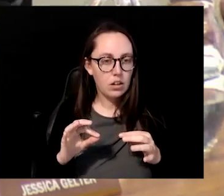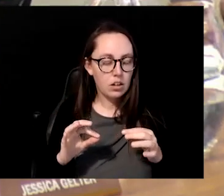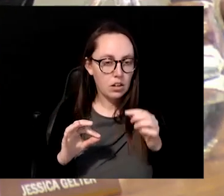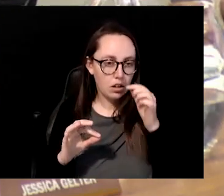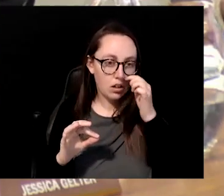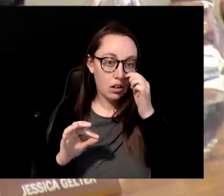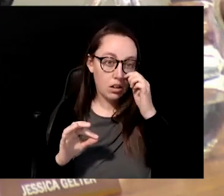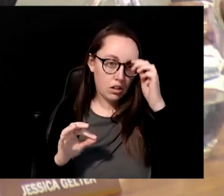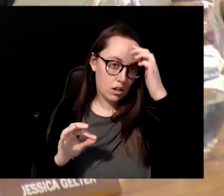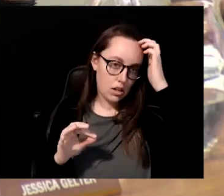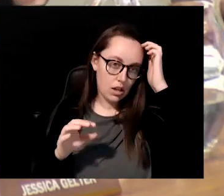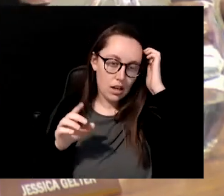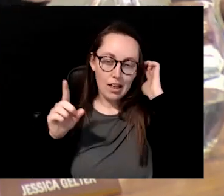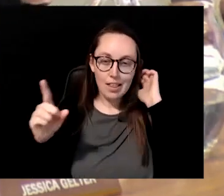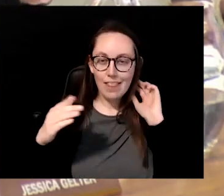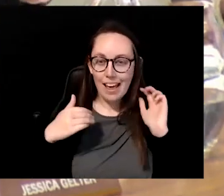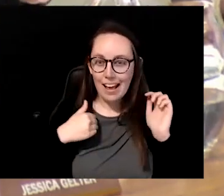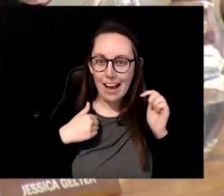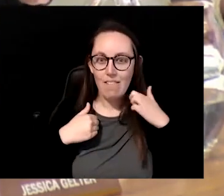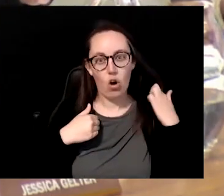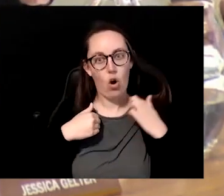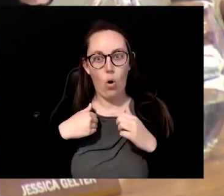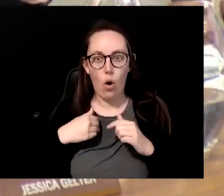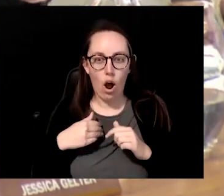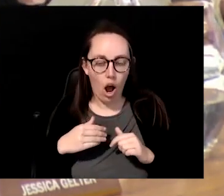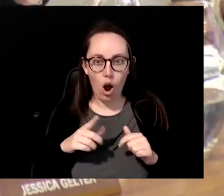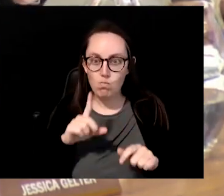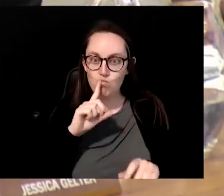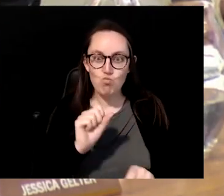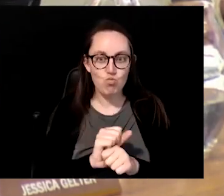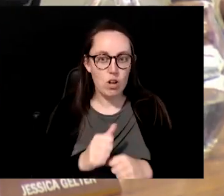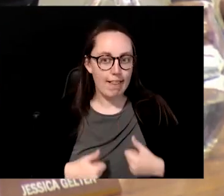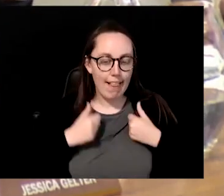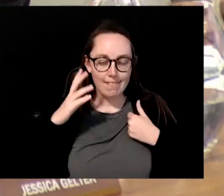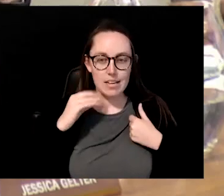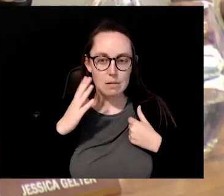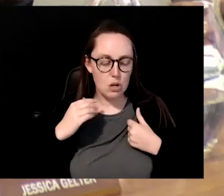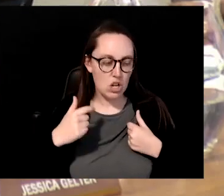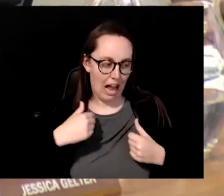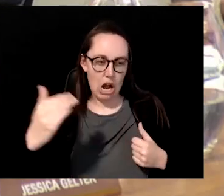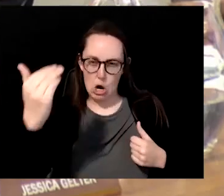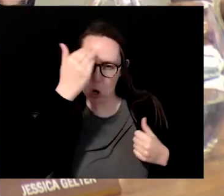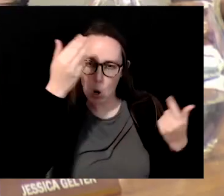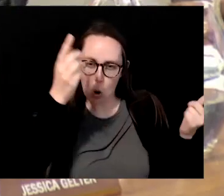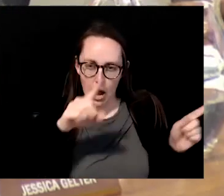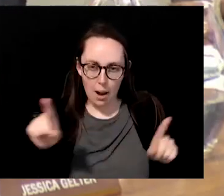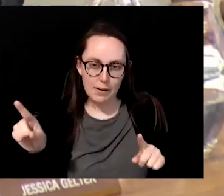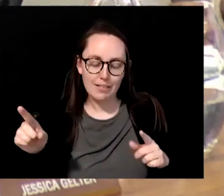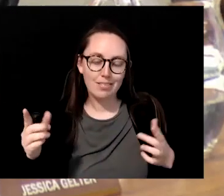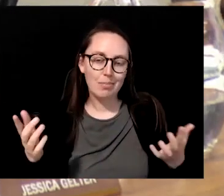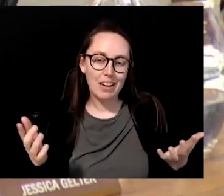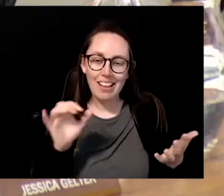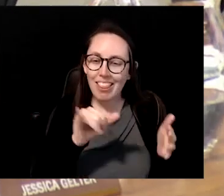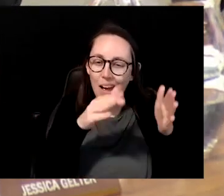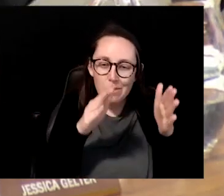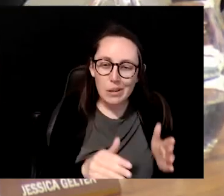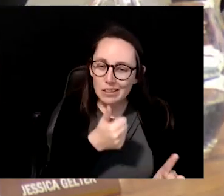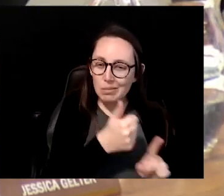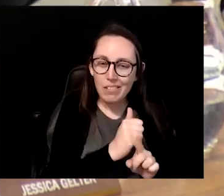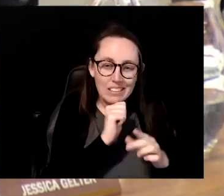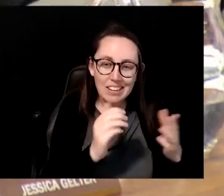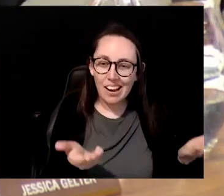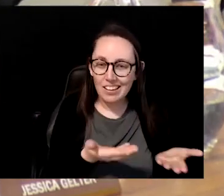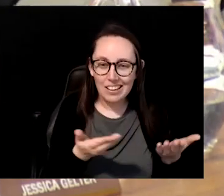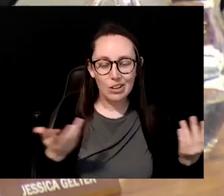things went down I find on helpful um you know if there are people in the community who have first-hand knowledge of